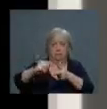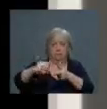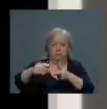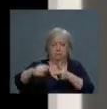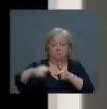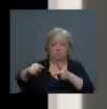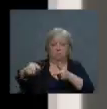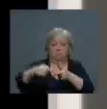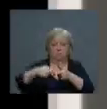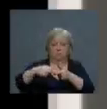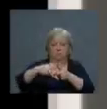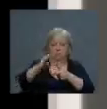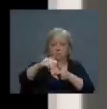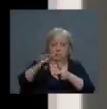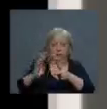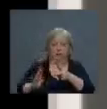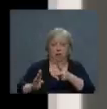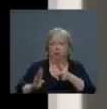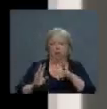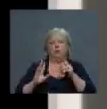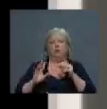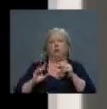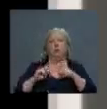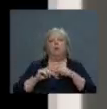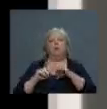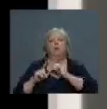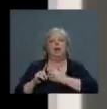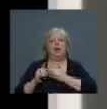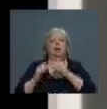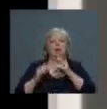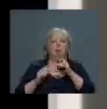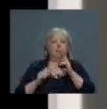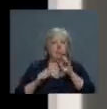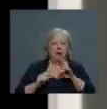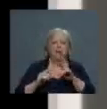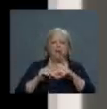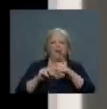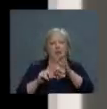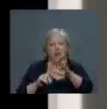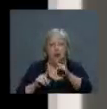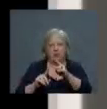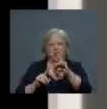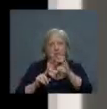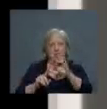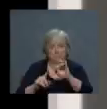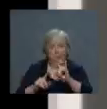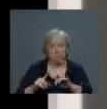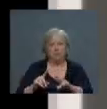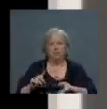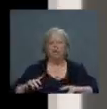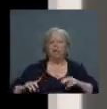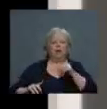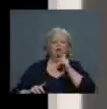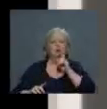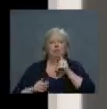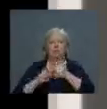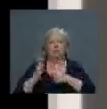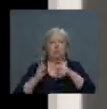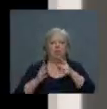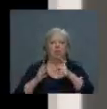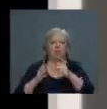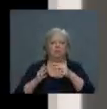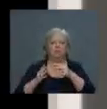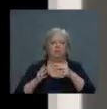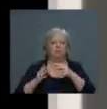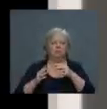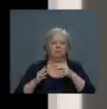house. No, plus their our buffer zone plus theirs. From the fence. Yes, ma'am. And I'm not sure what their property line, how far